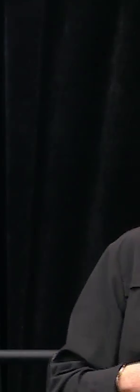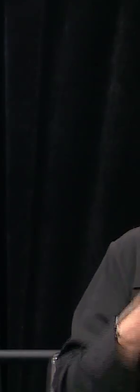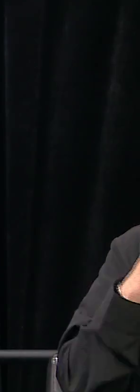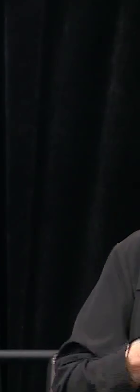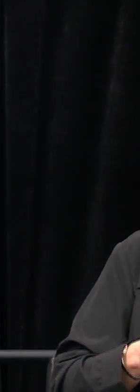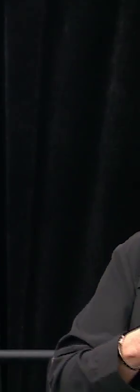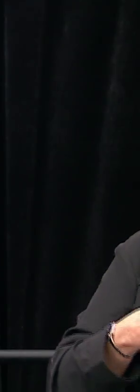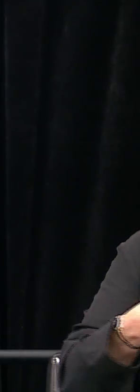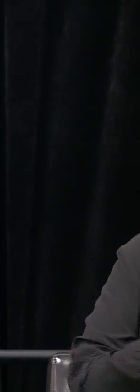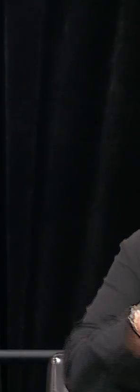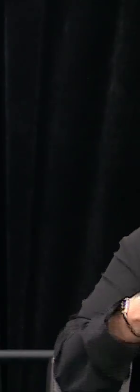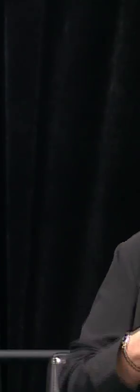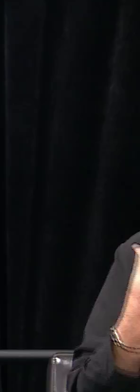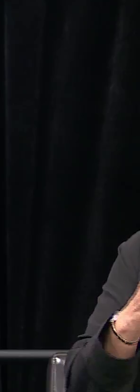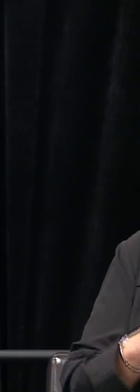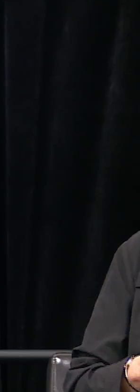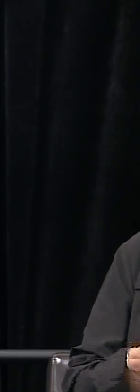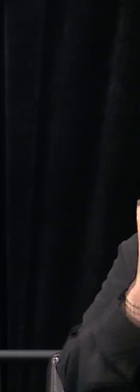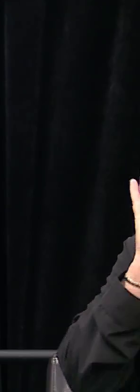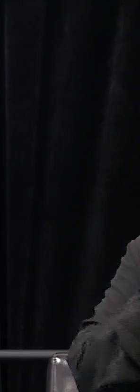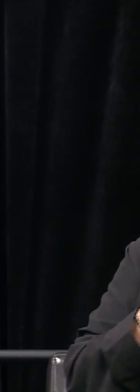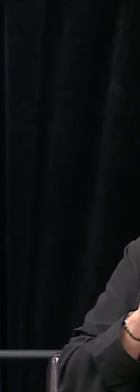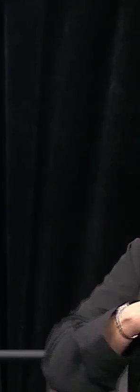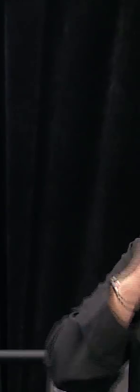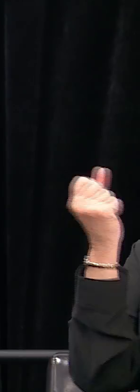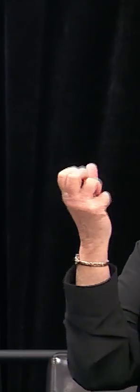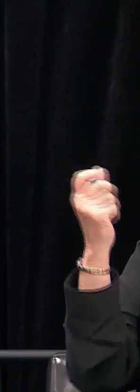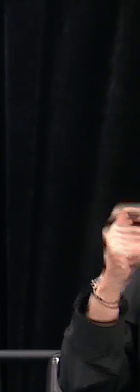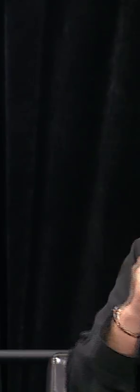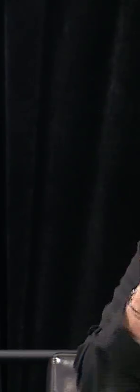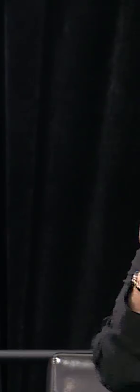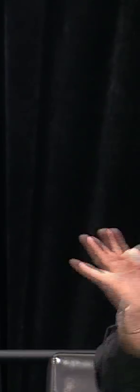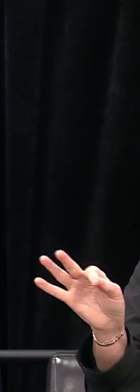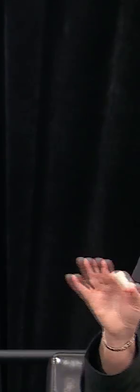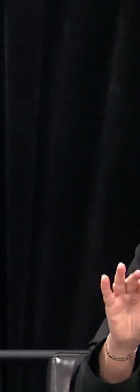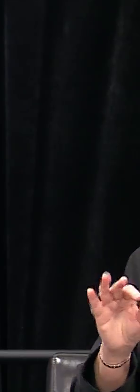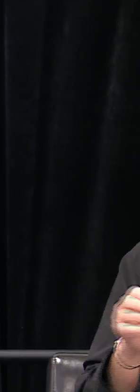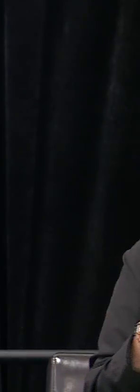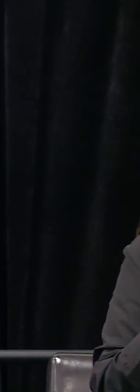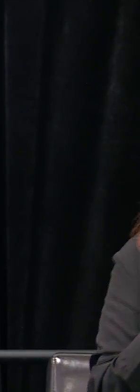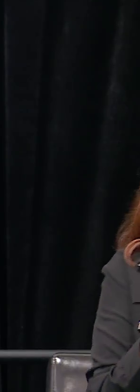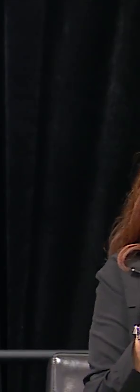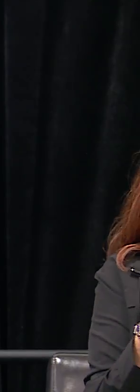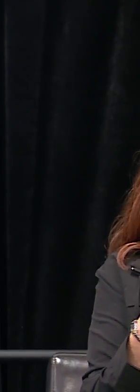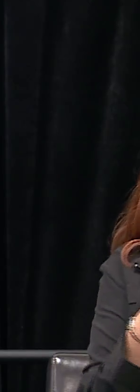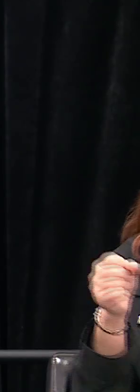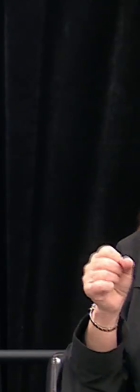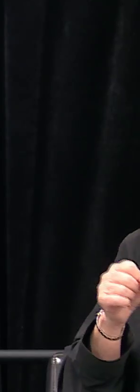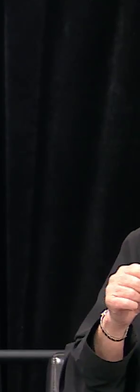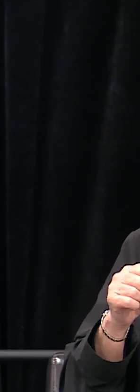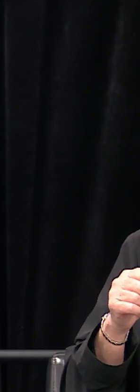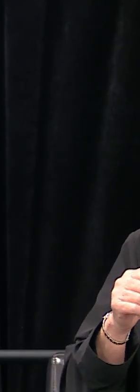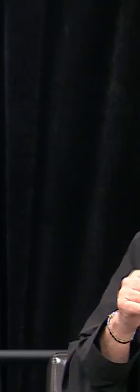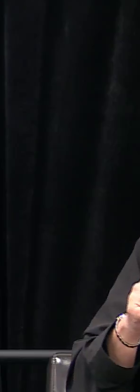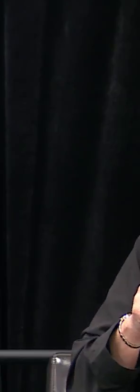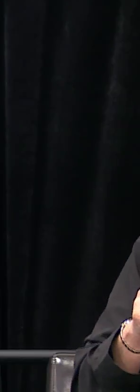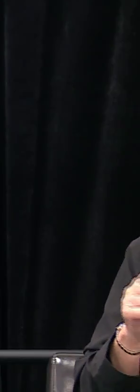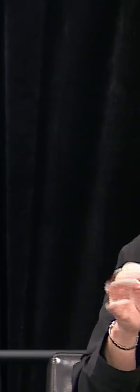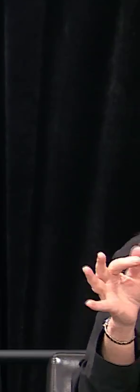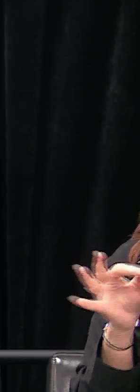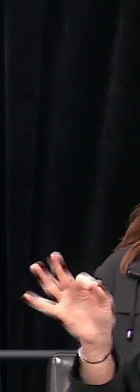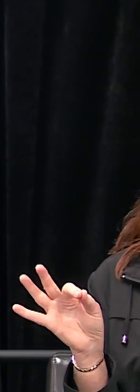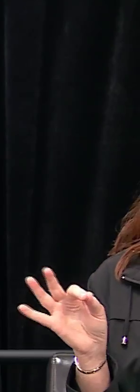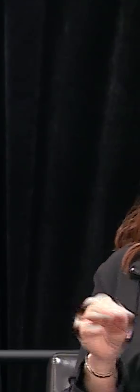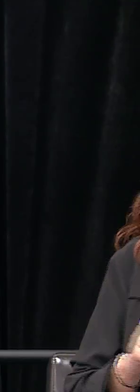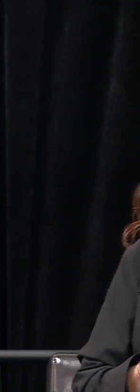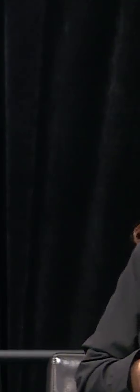sign language as a real language. Before, it was just called this kind of regional language or code, and it was not recognized at the